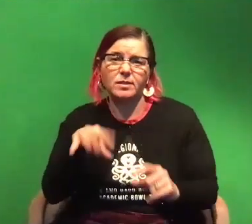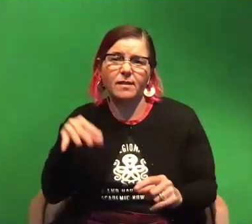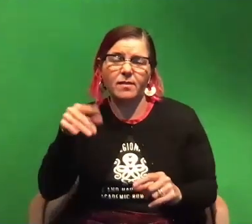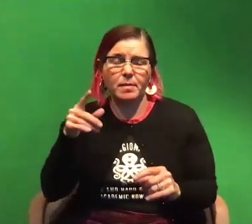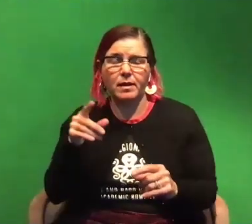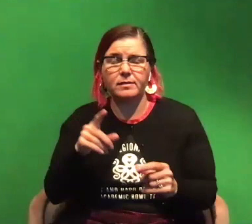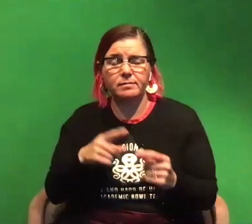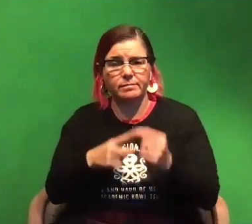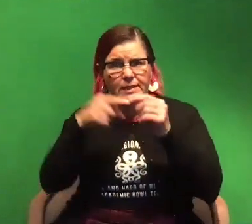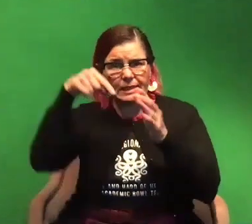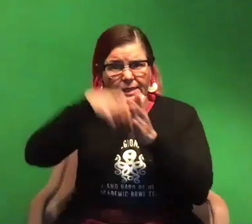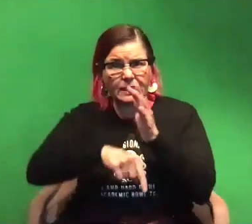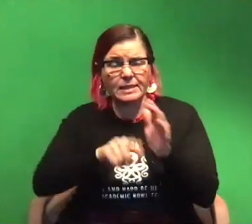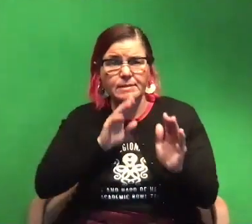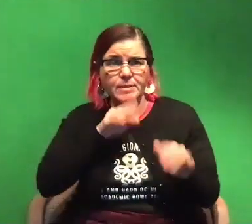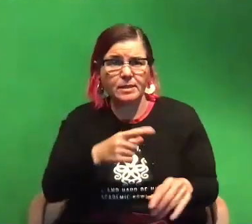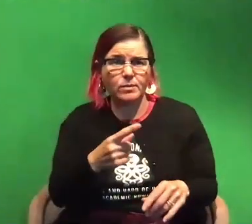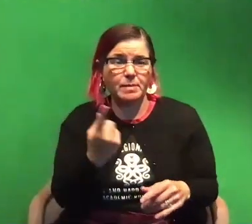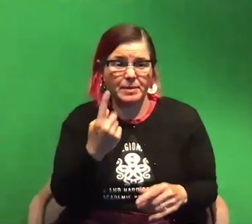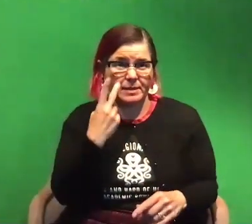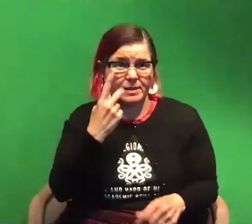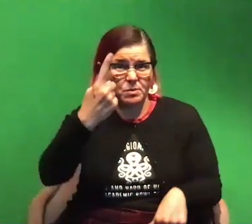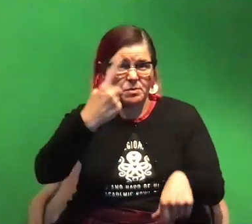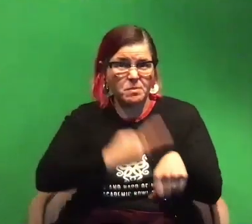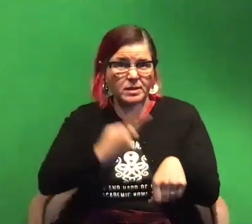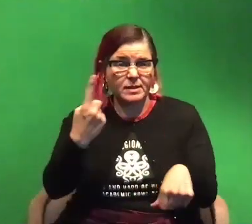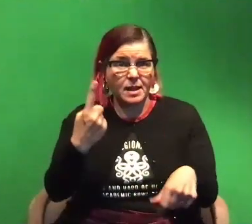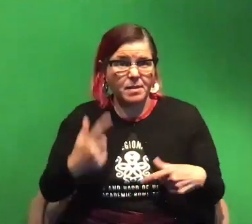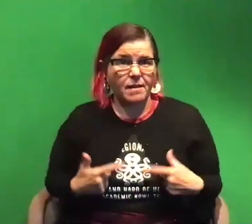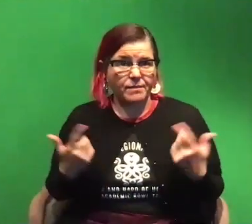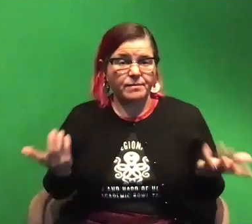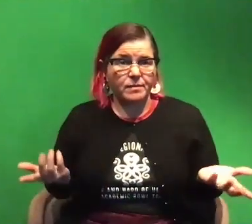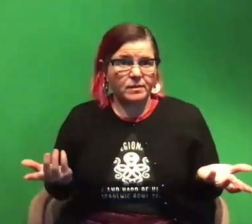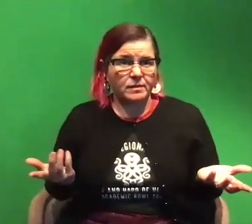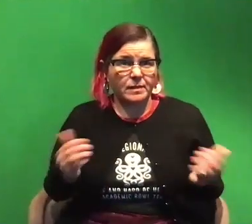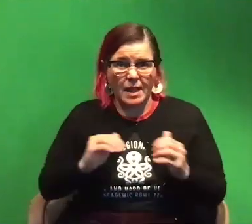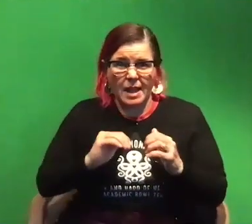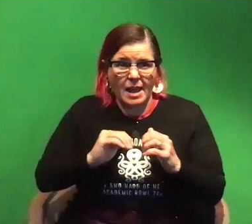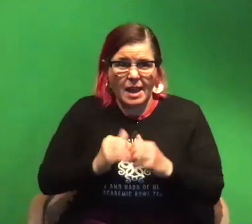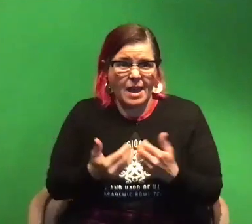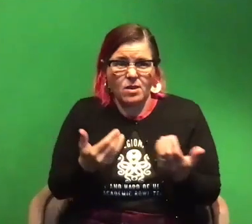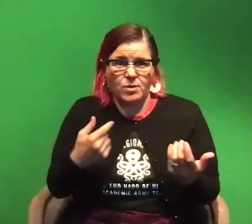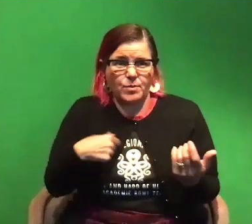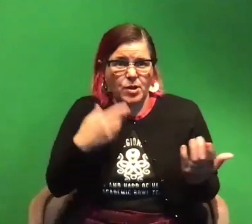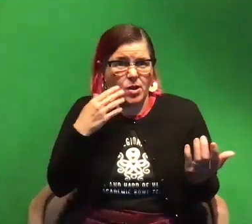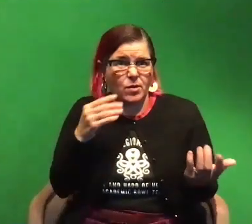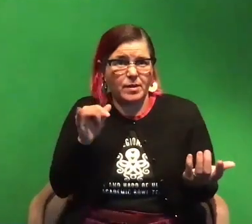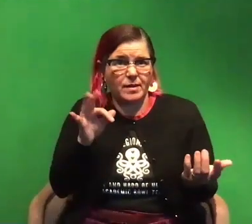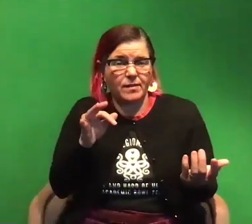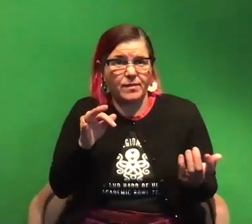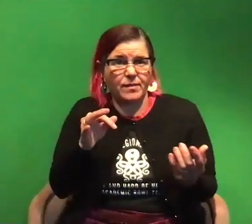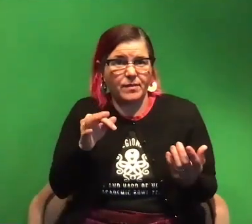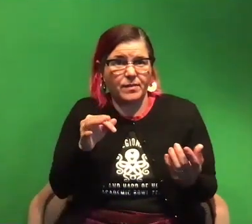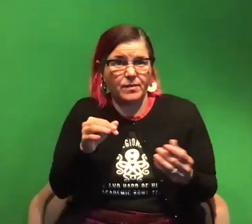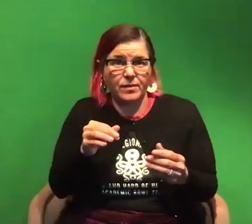we may have only seen one of these species like once alive. And so how the heck do we know if they're